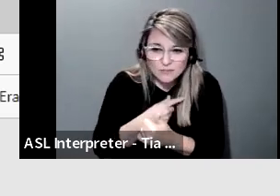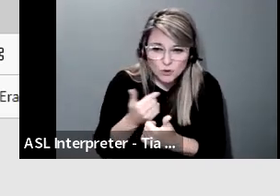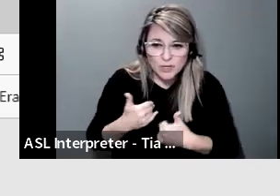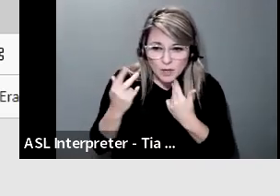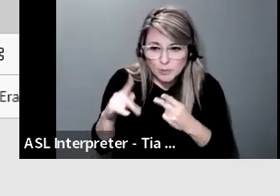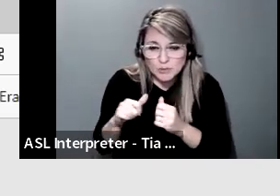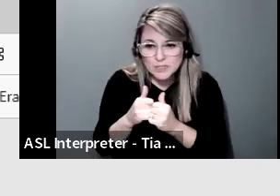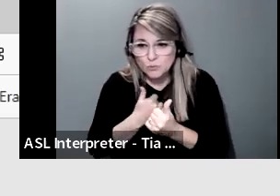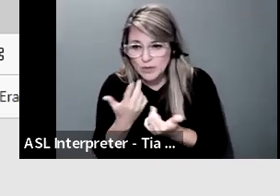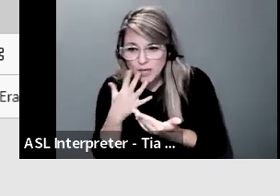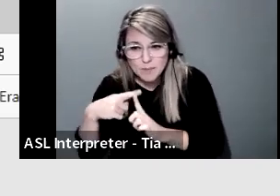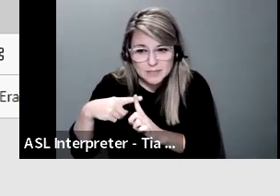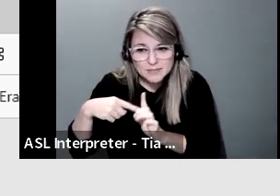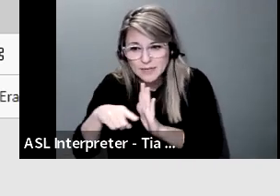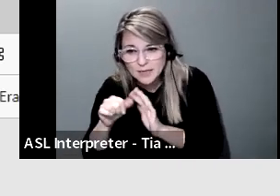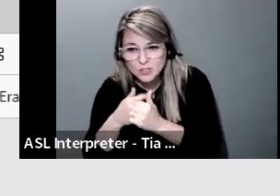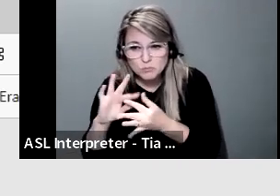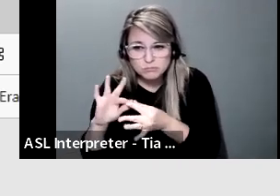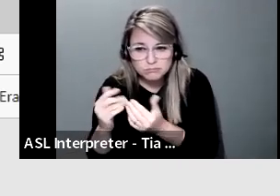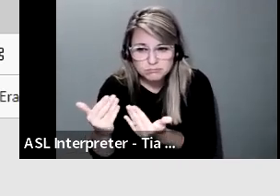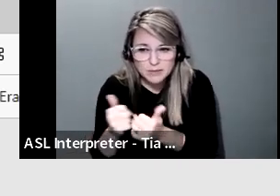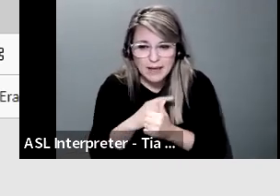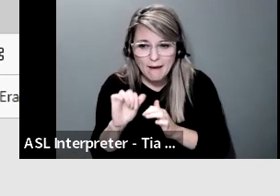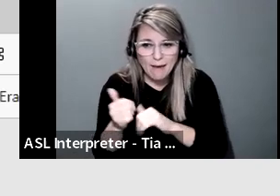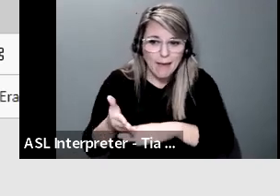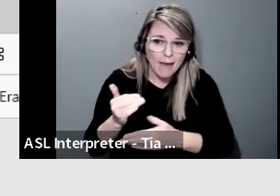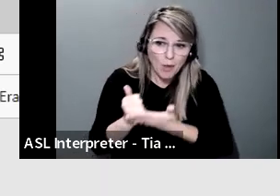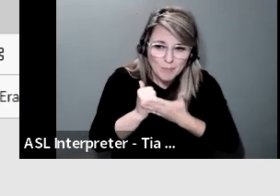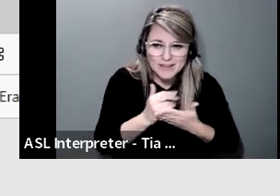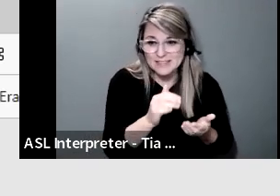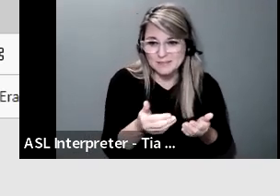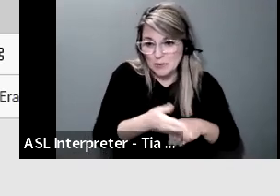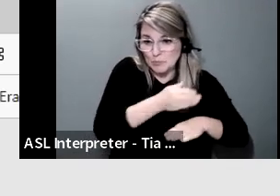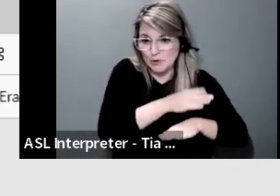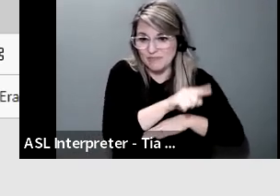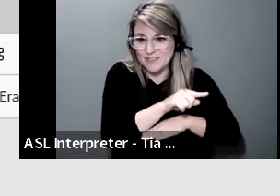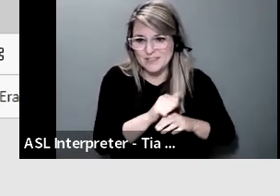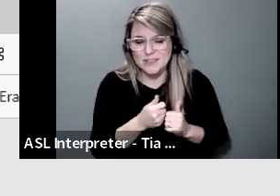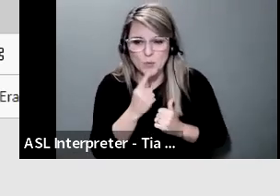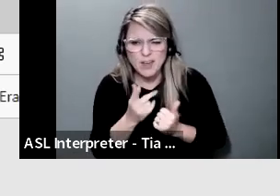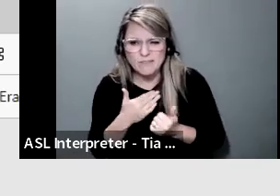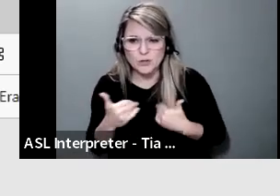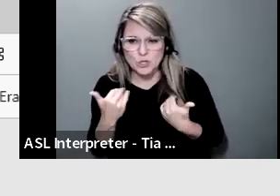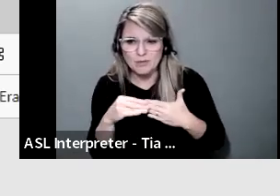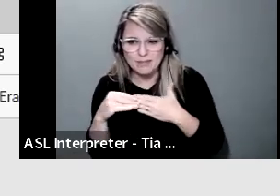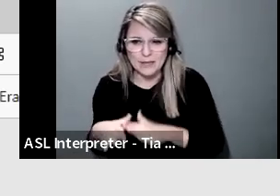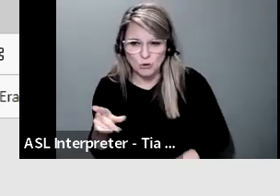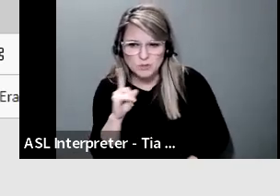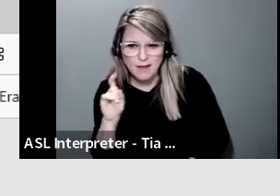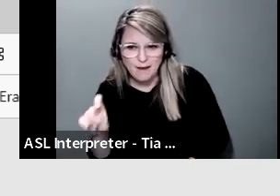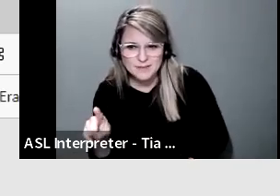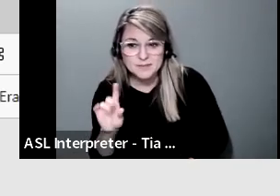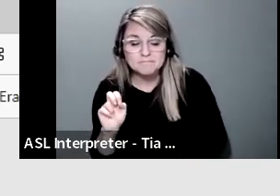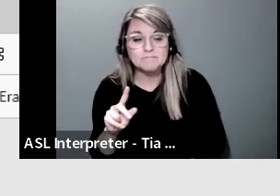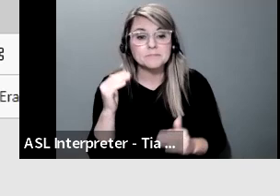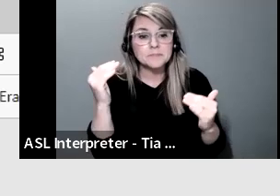person. So that's the first worksheet that we encourage you to fill out. And then the second one is about those premises that